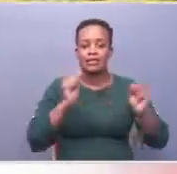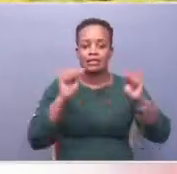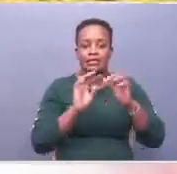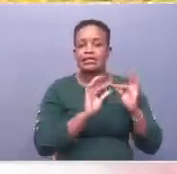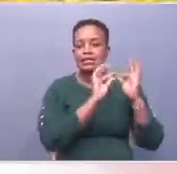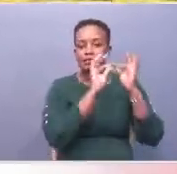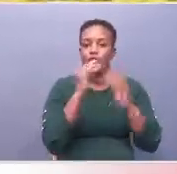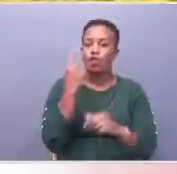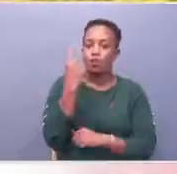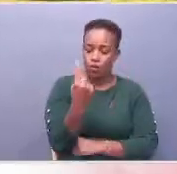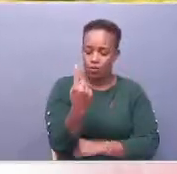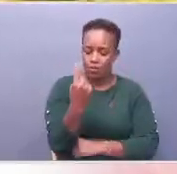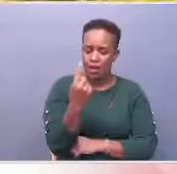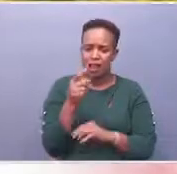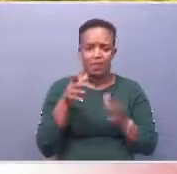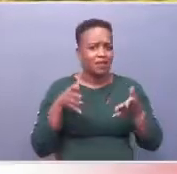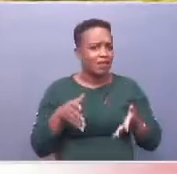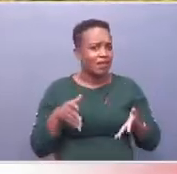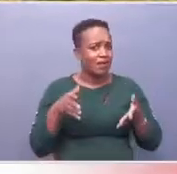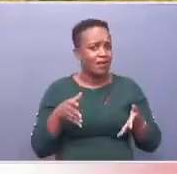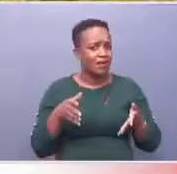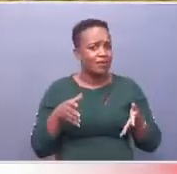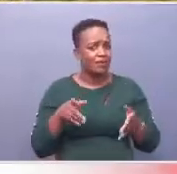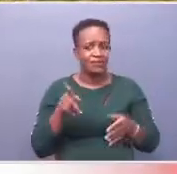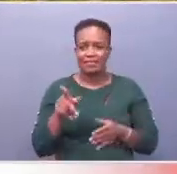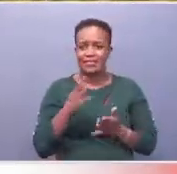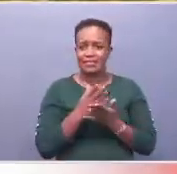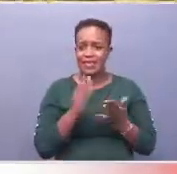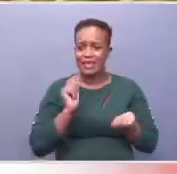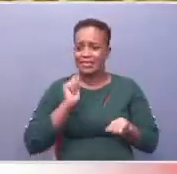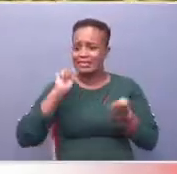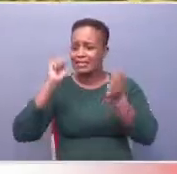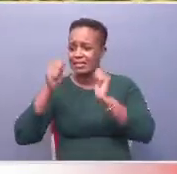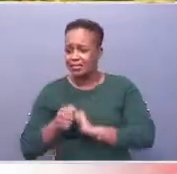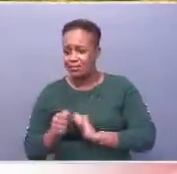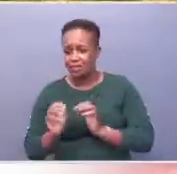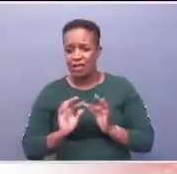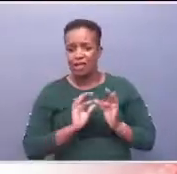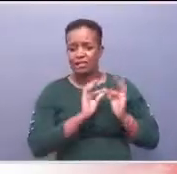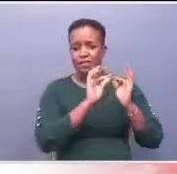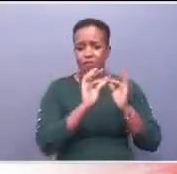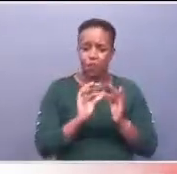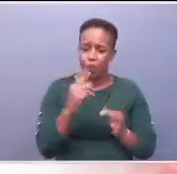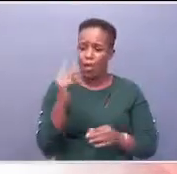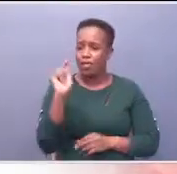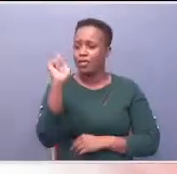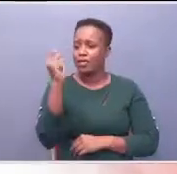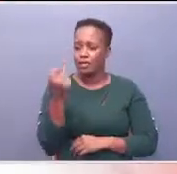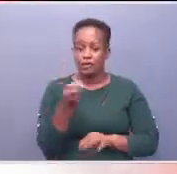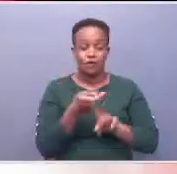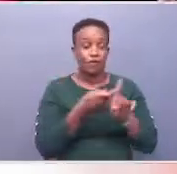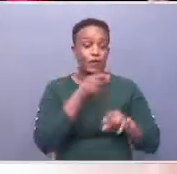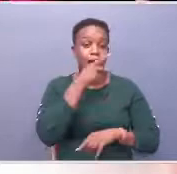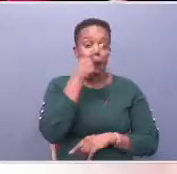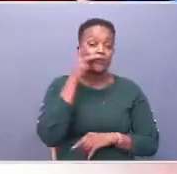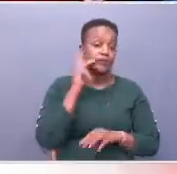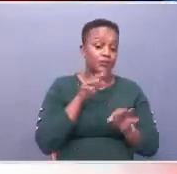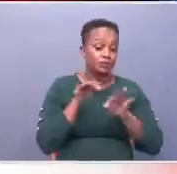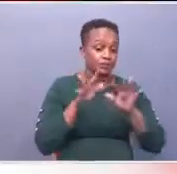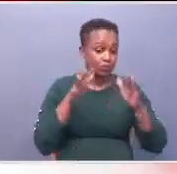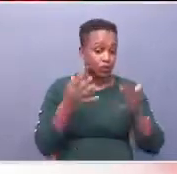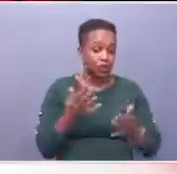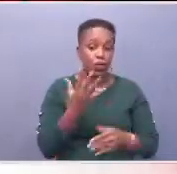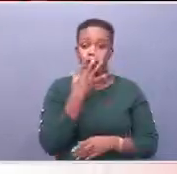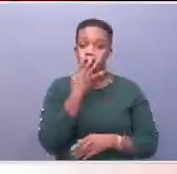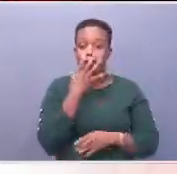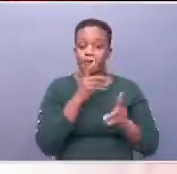Umoja. Now, that thing has shifted to Azimio One Kenya. According to Musyoka, the ODM Director